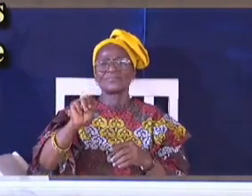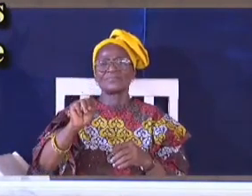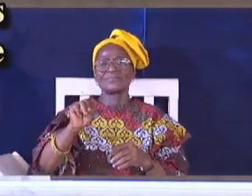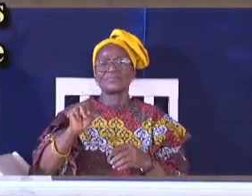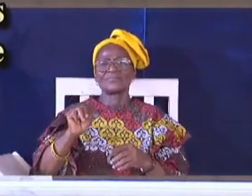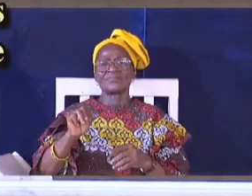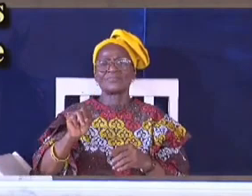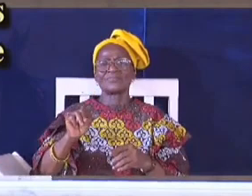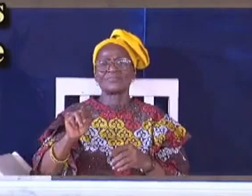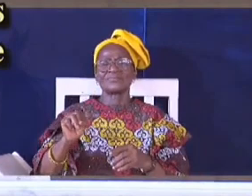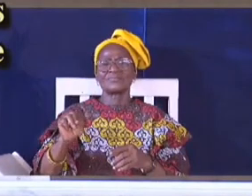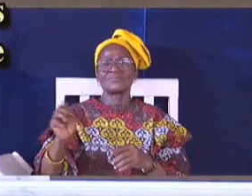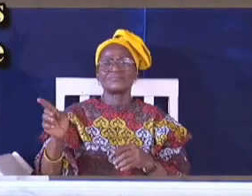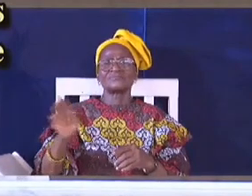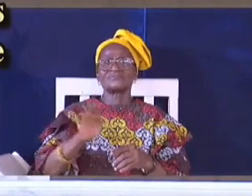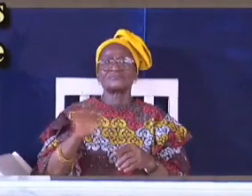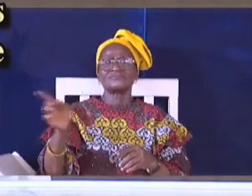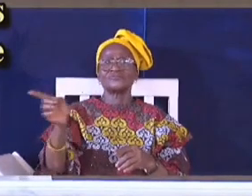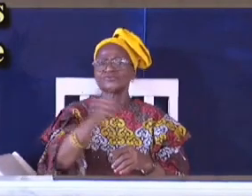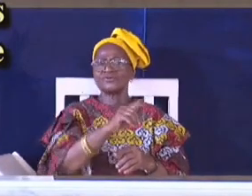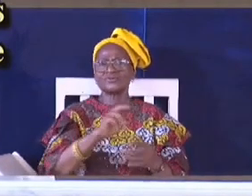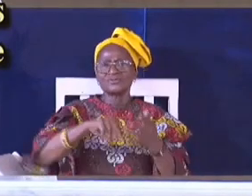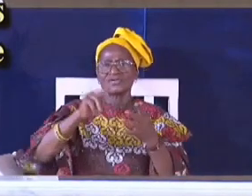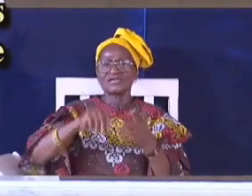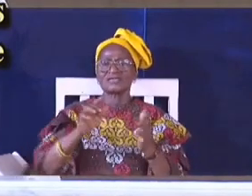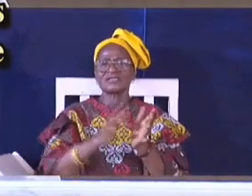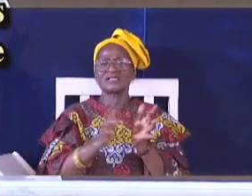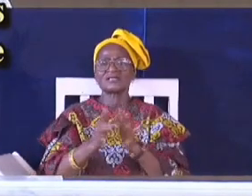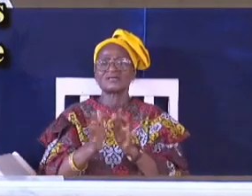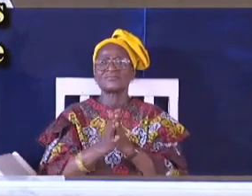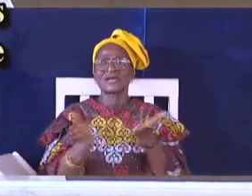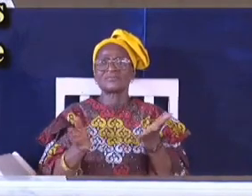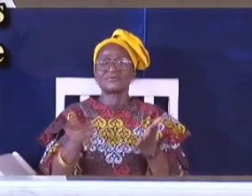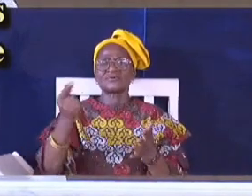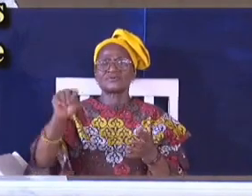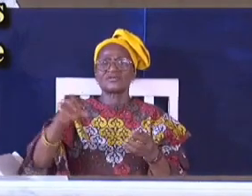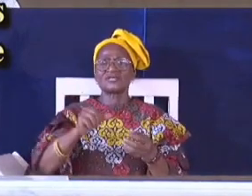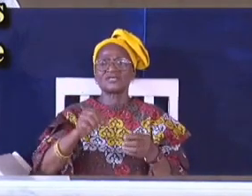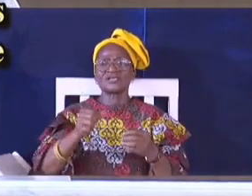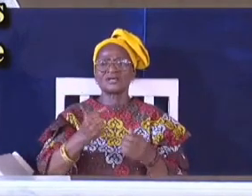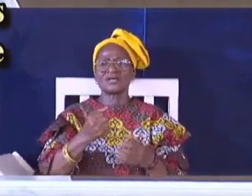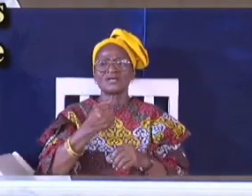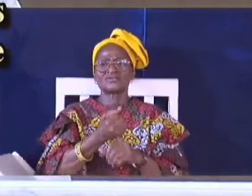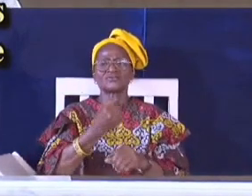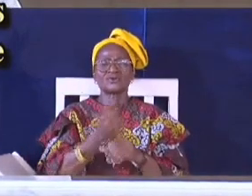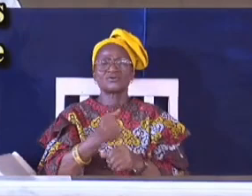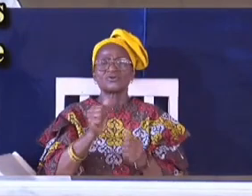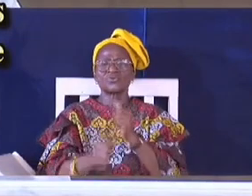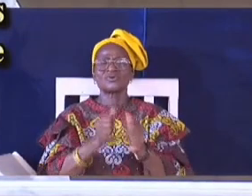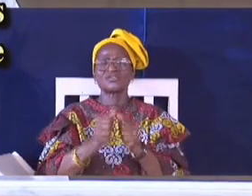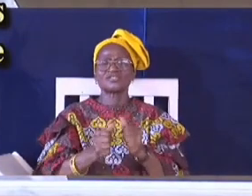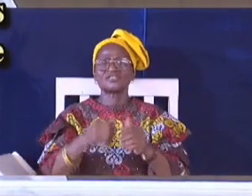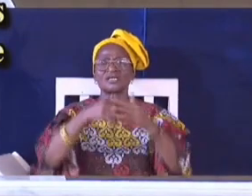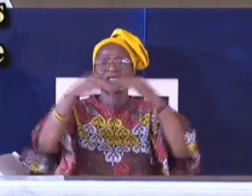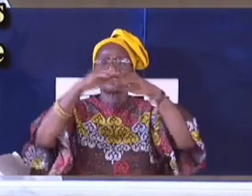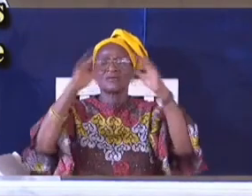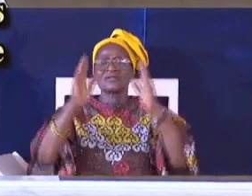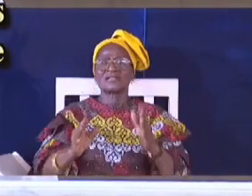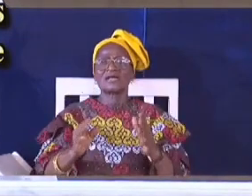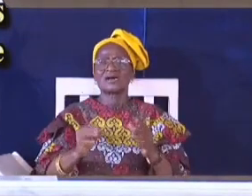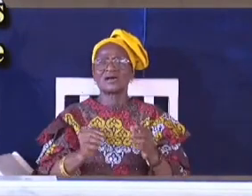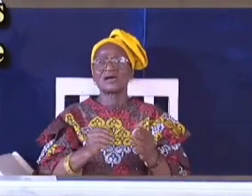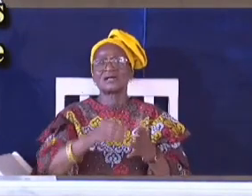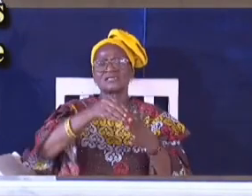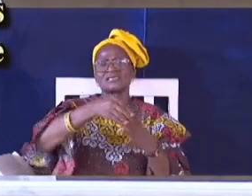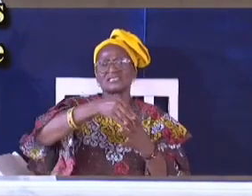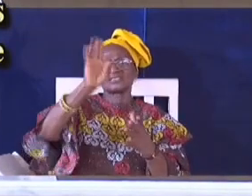did ye never read in the scriptures, the stone which the builders rejected, the same is become